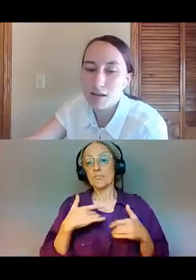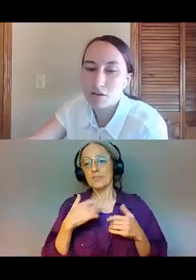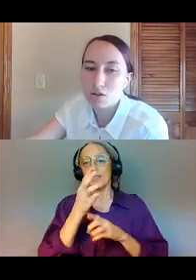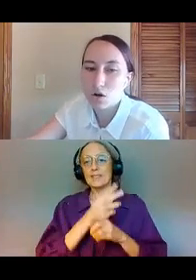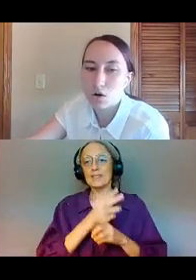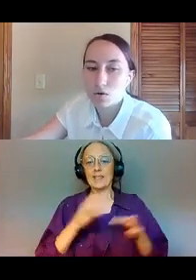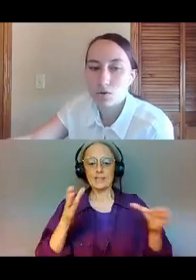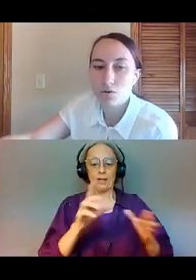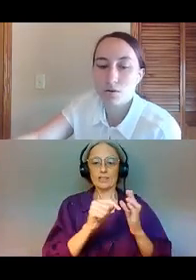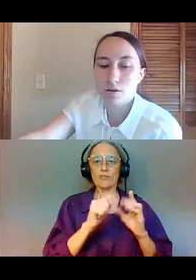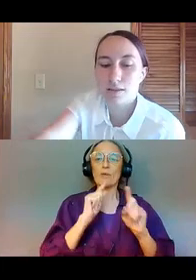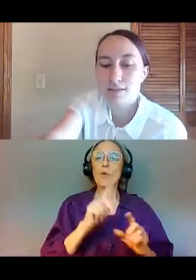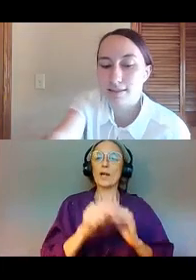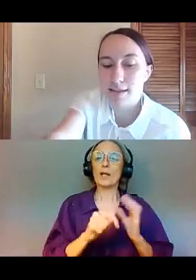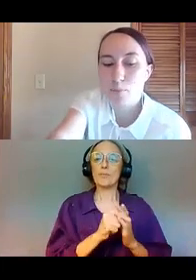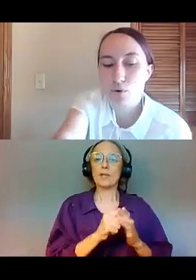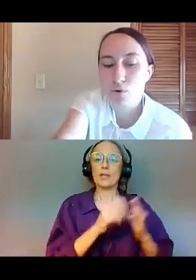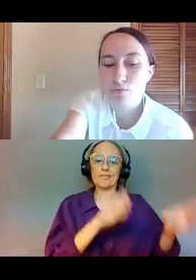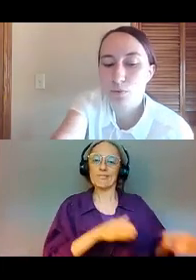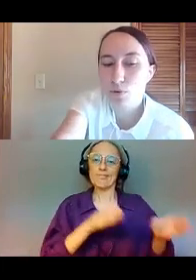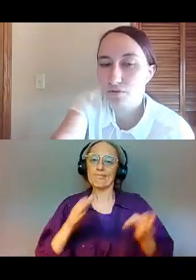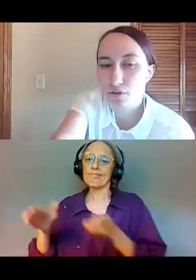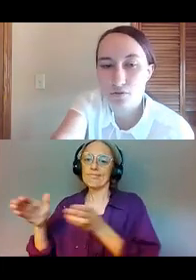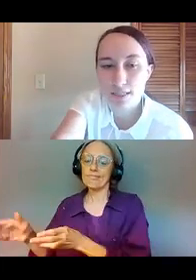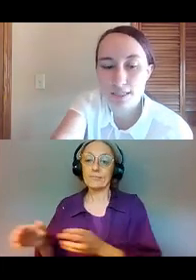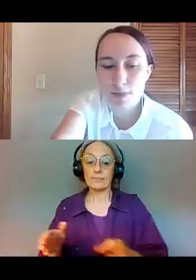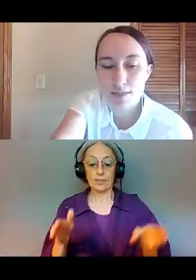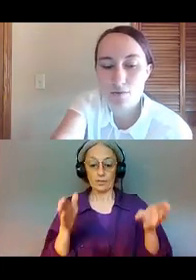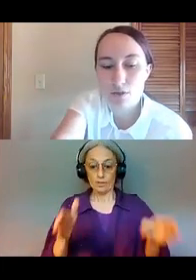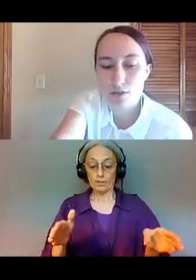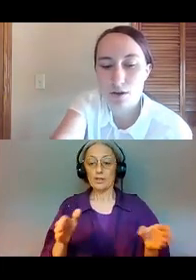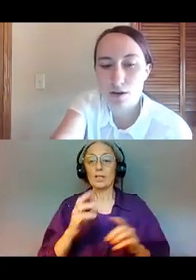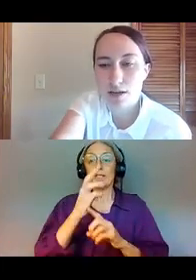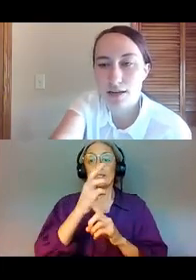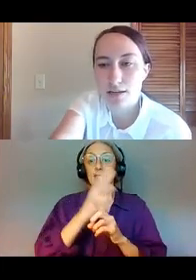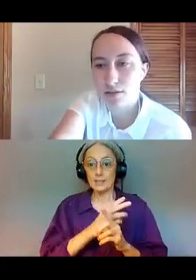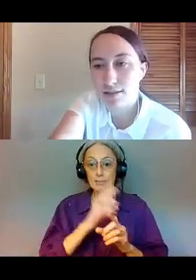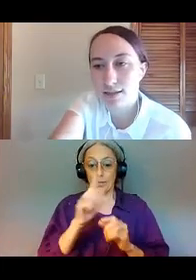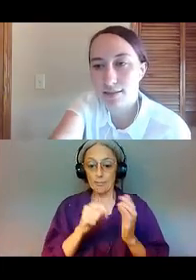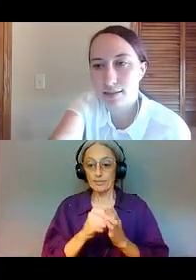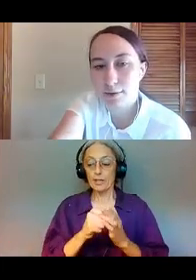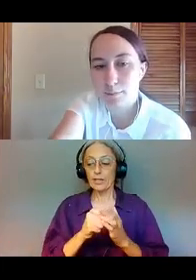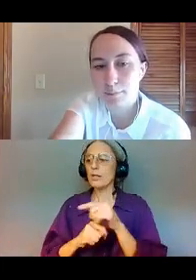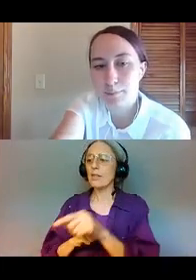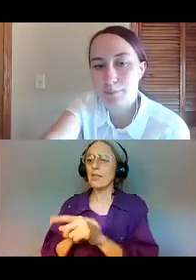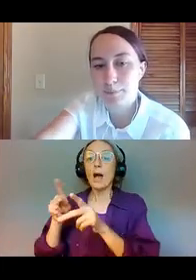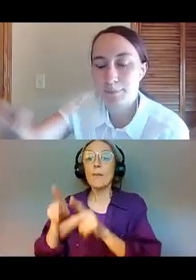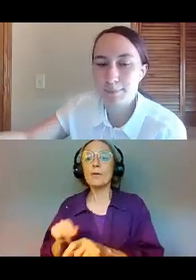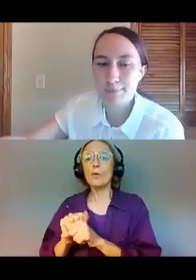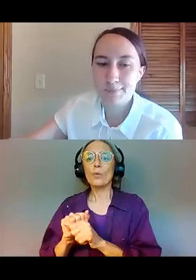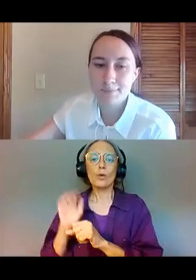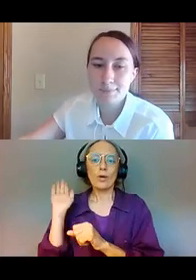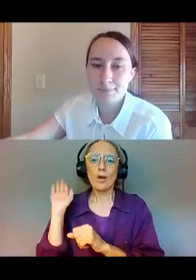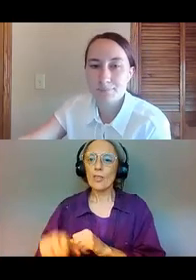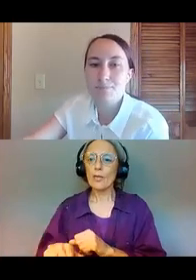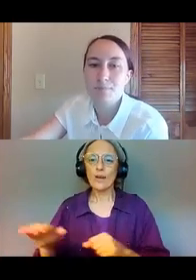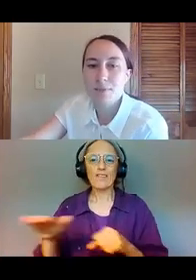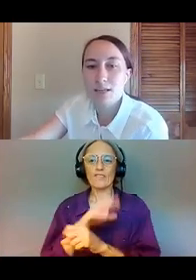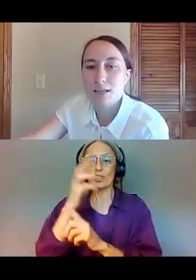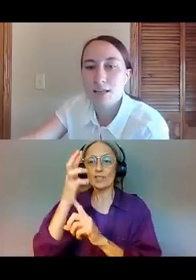months. So in this example, they worked for the full 6 months, so we're just gonna enter a 6.